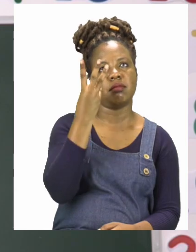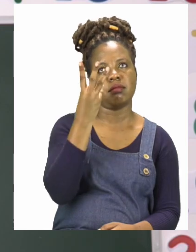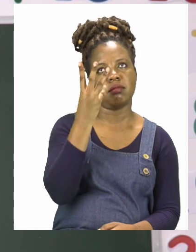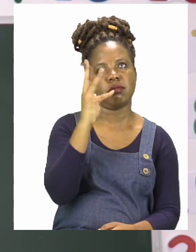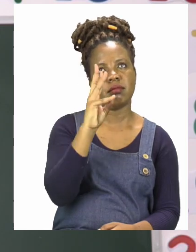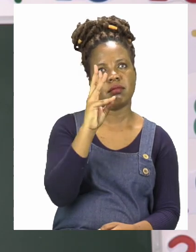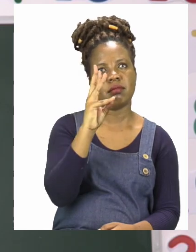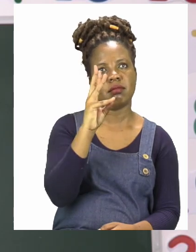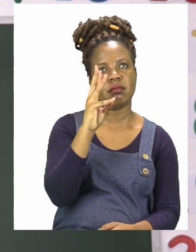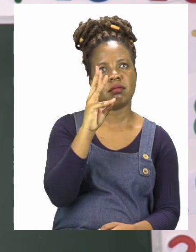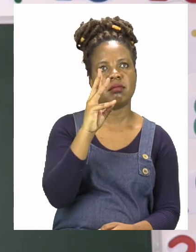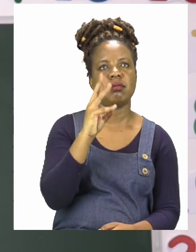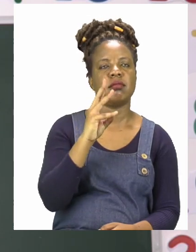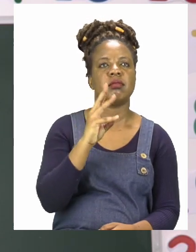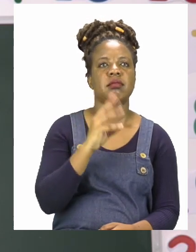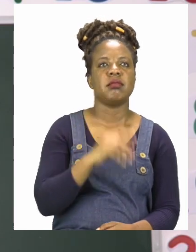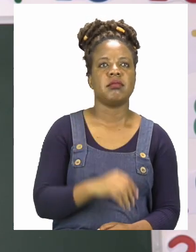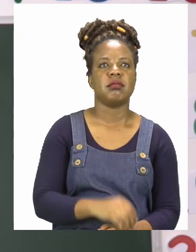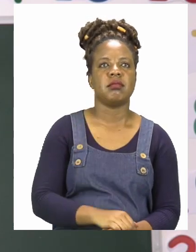36.